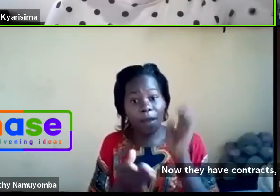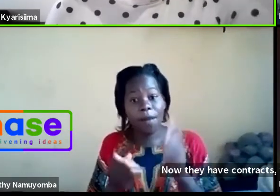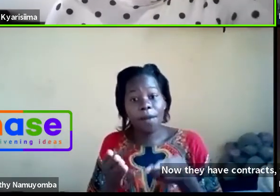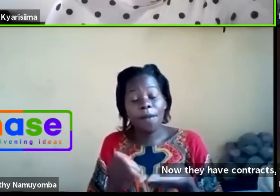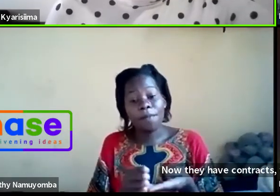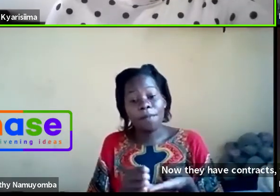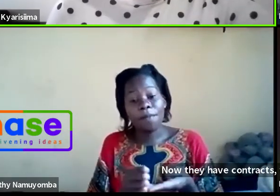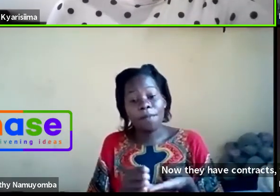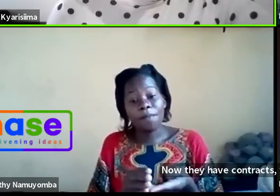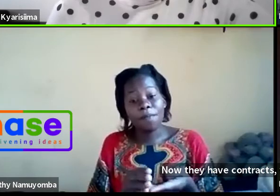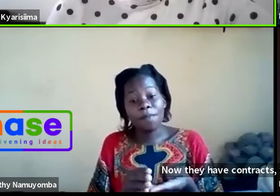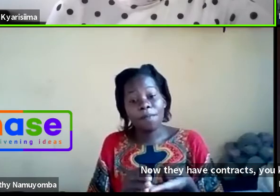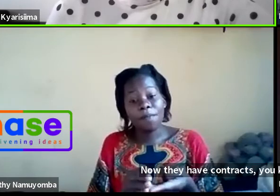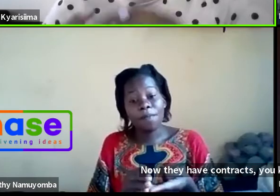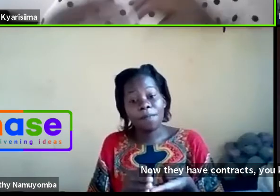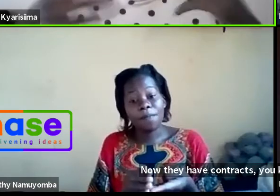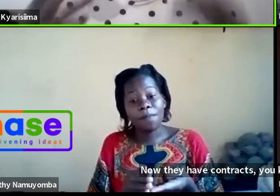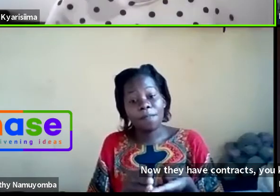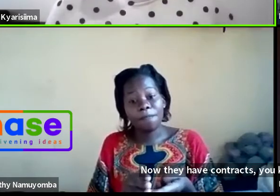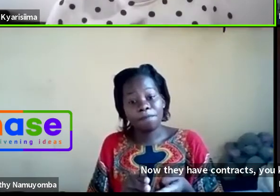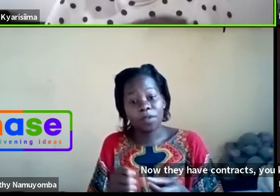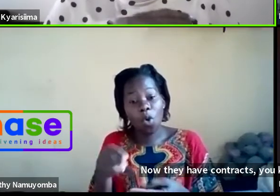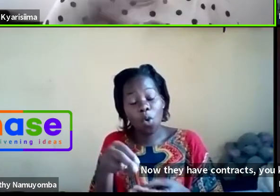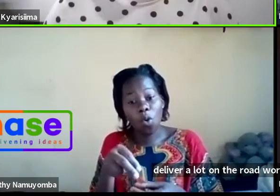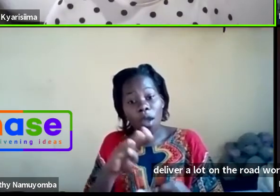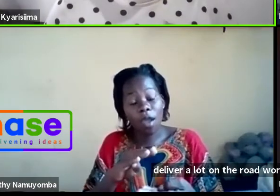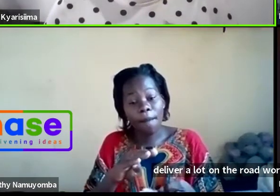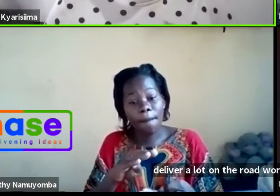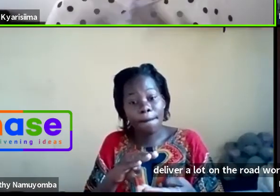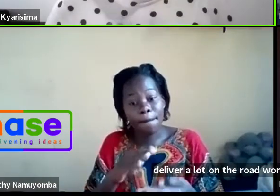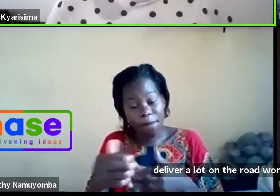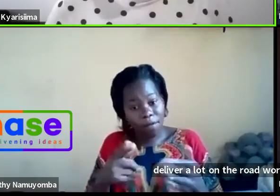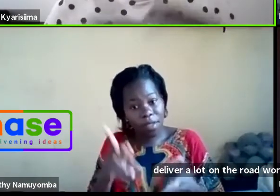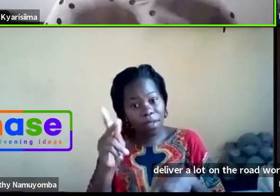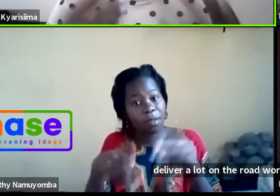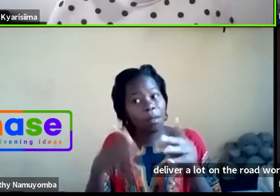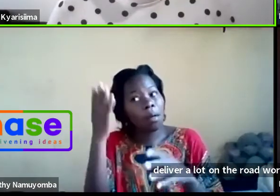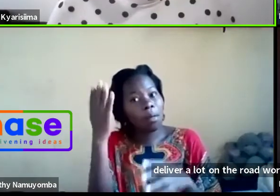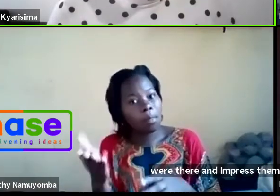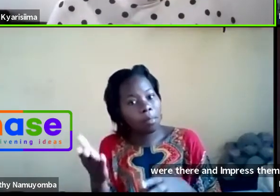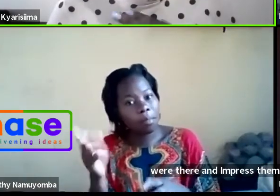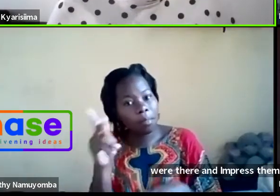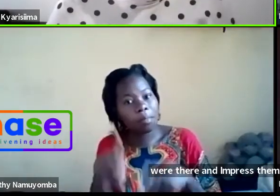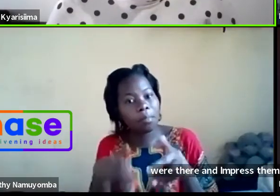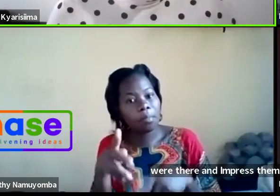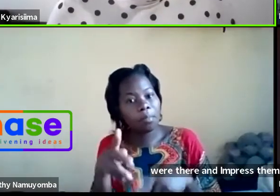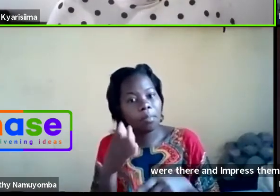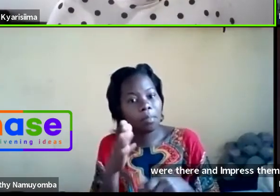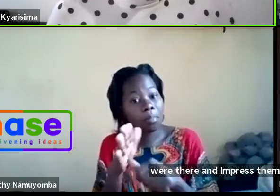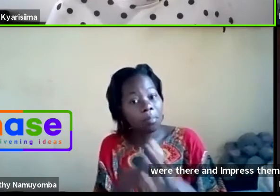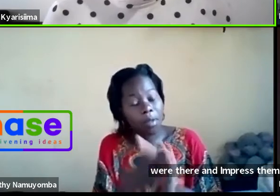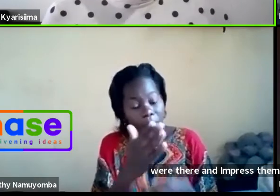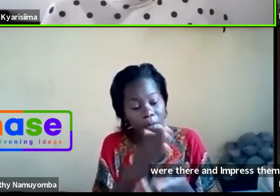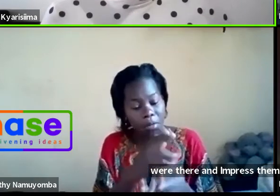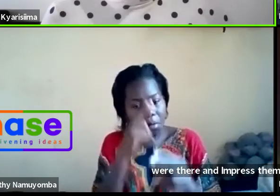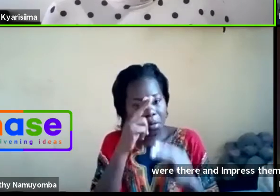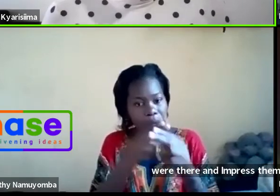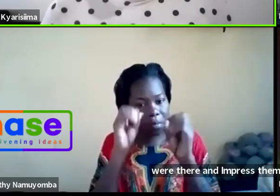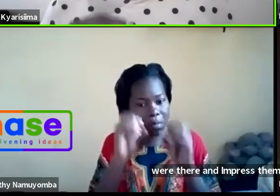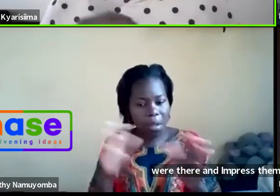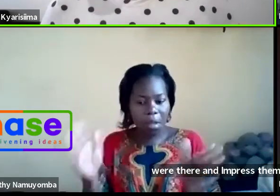on the roadworks. But before, these people were there and people were driving past them because they didn't have a name, they were not organized, they had never presented